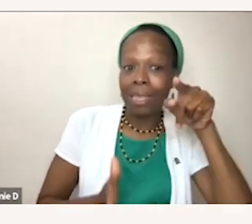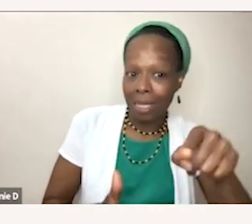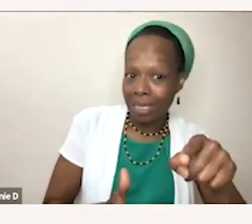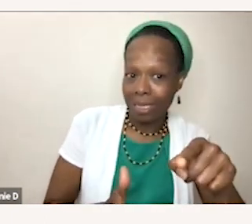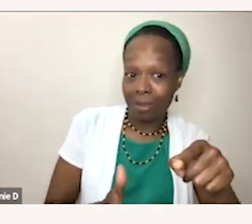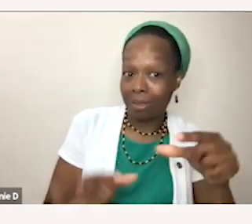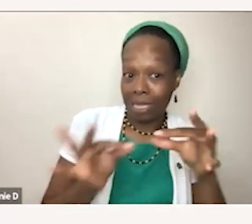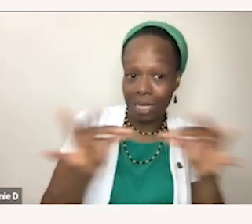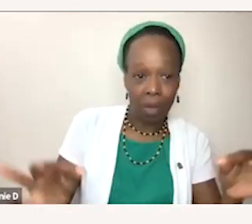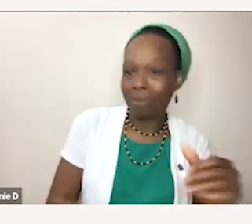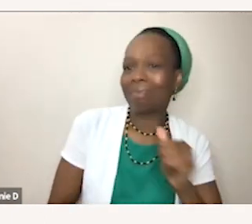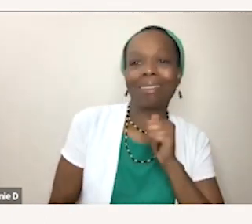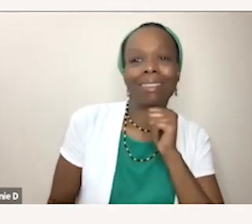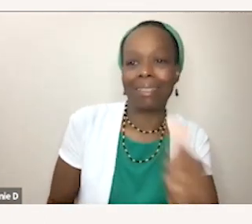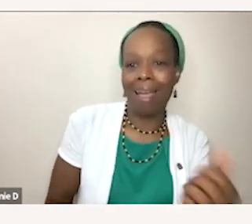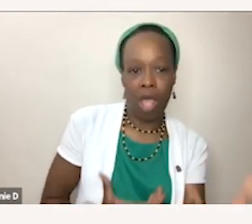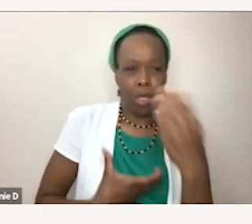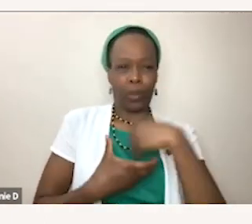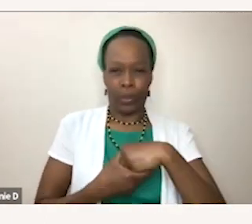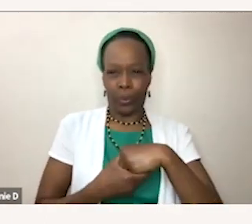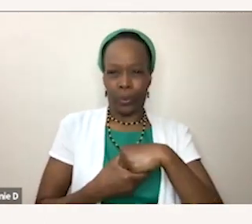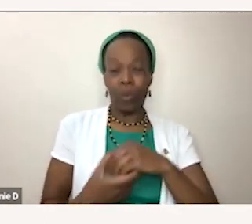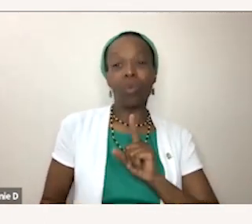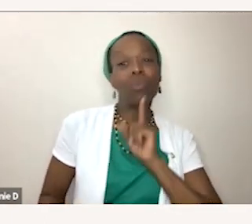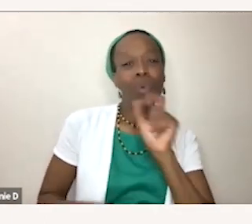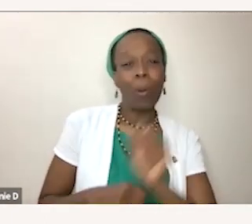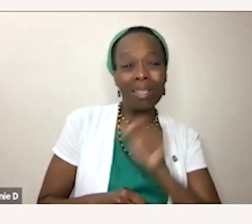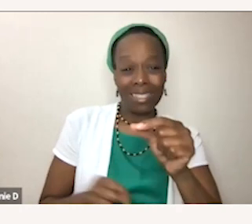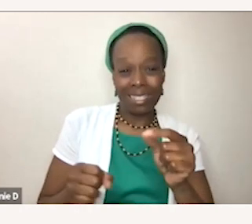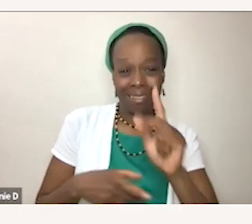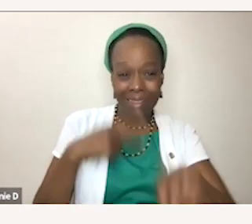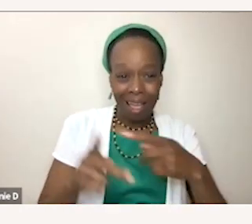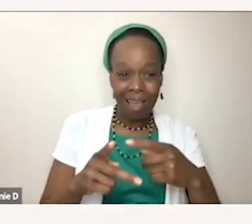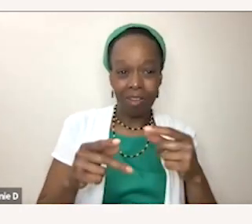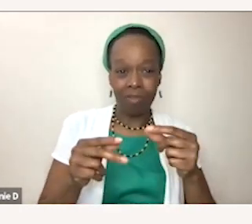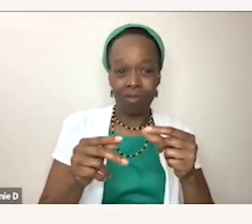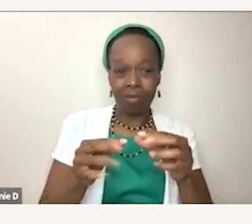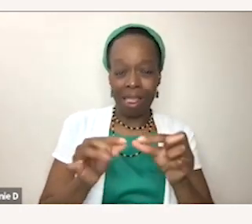inclusive. It's rather alienating, actually. So